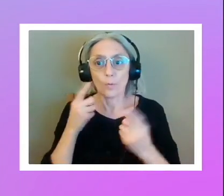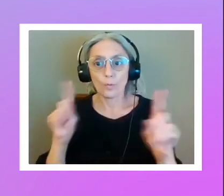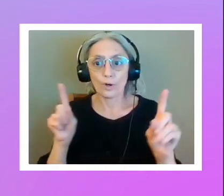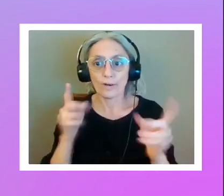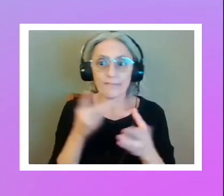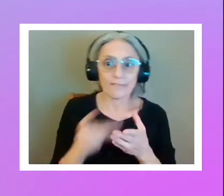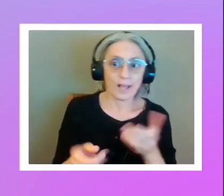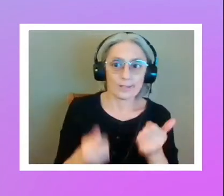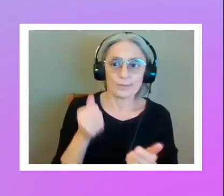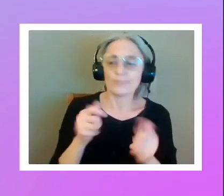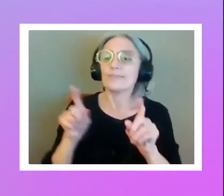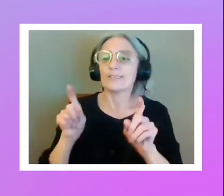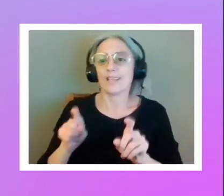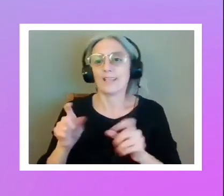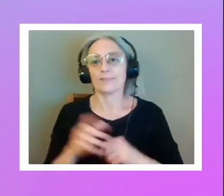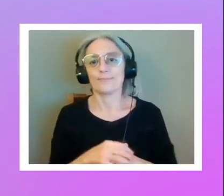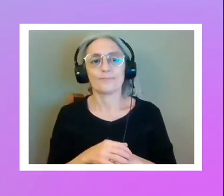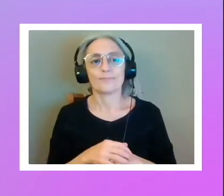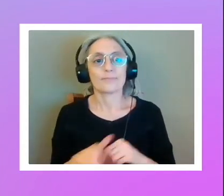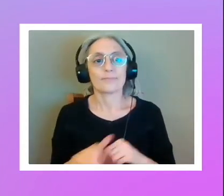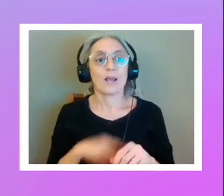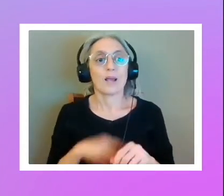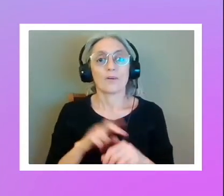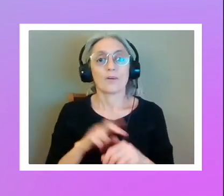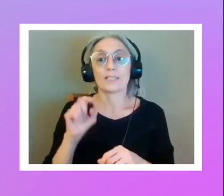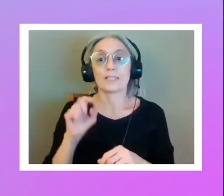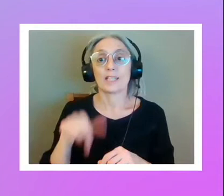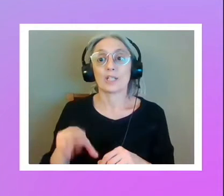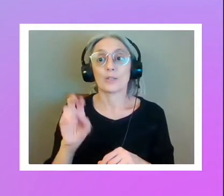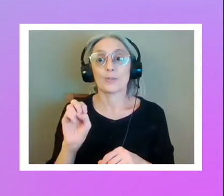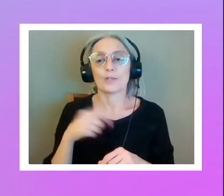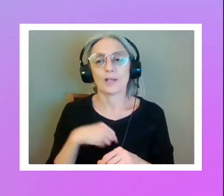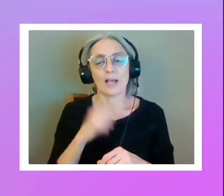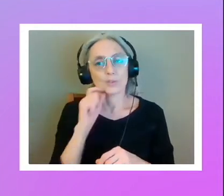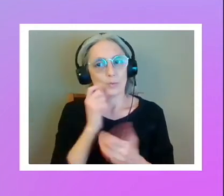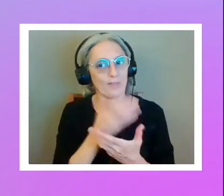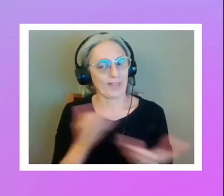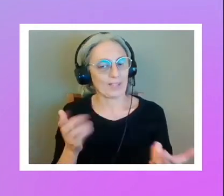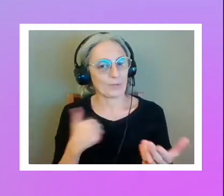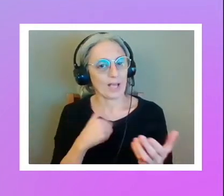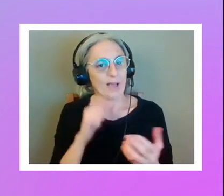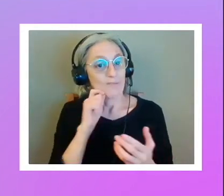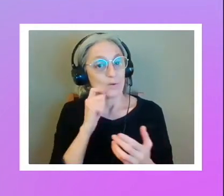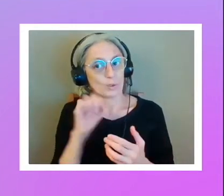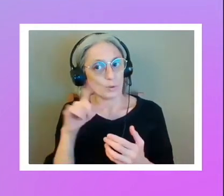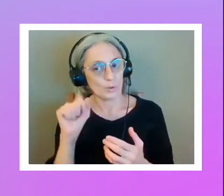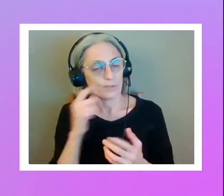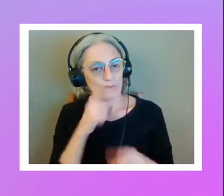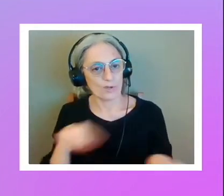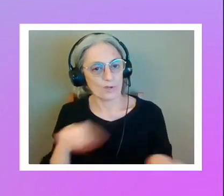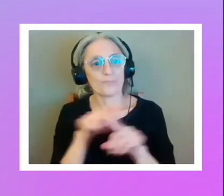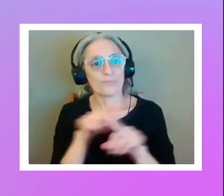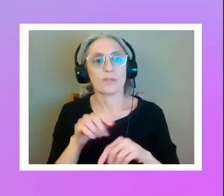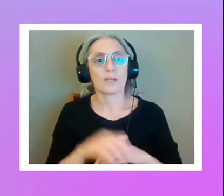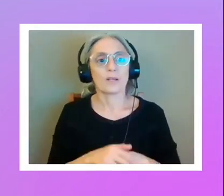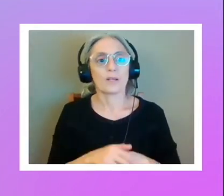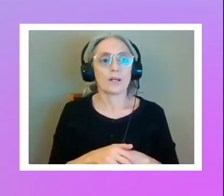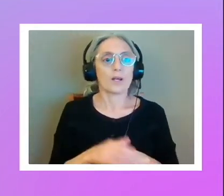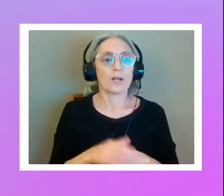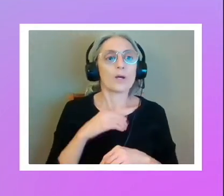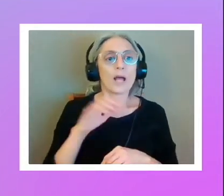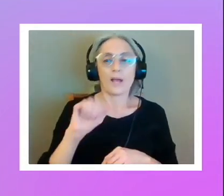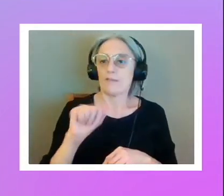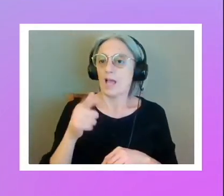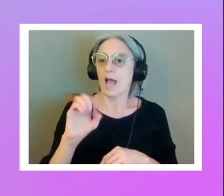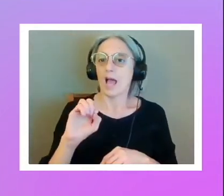So, of course, DQ has some pretty cool things with some pretty cool tools. So we have a Axe Chrome